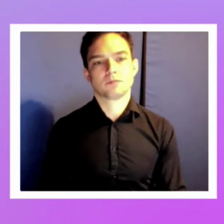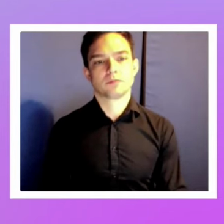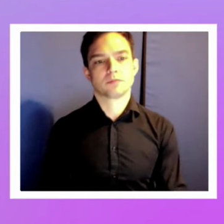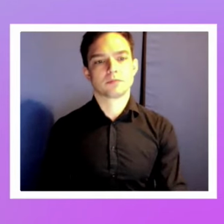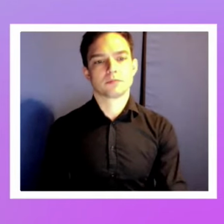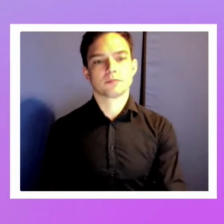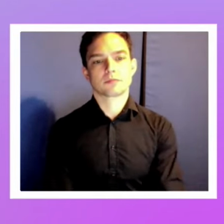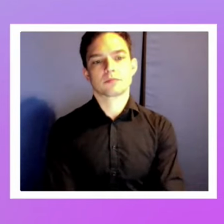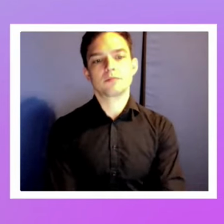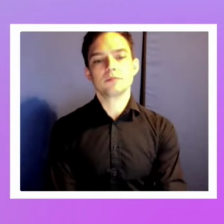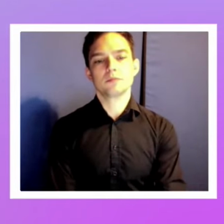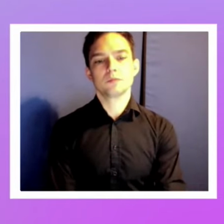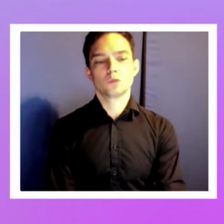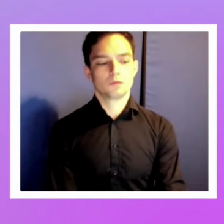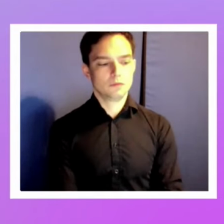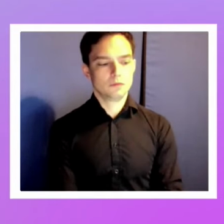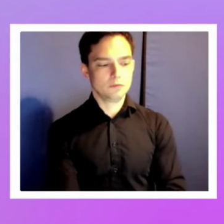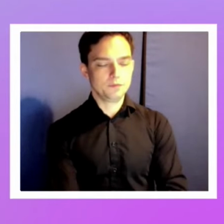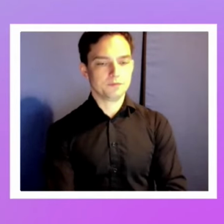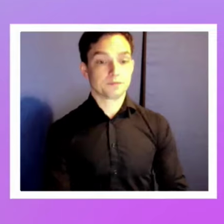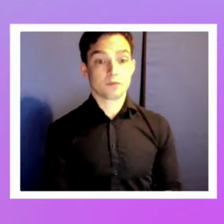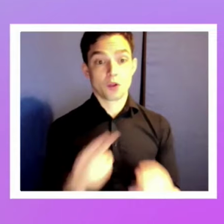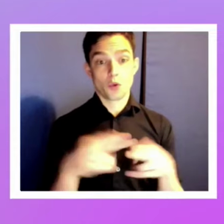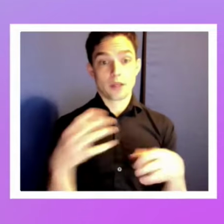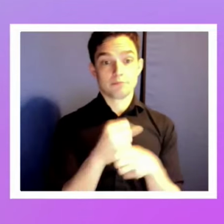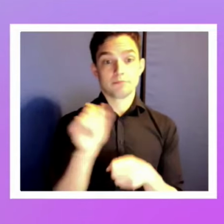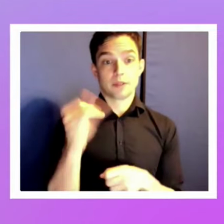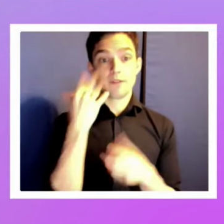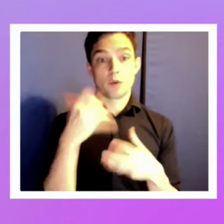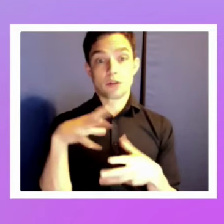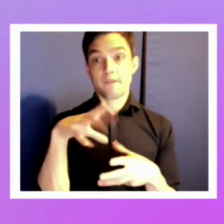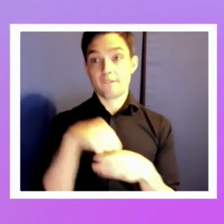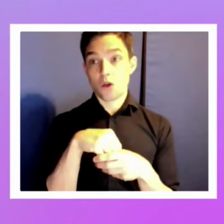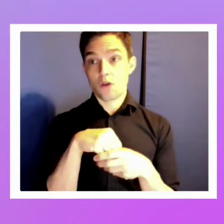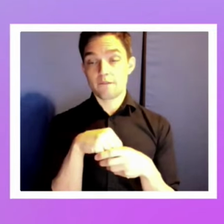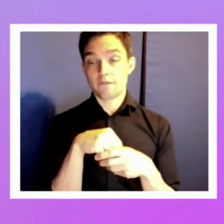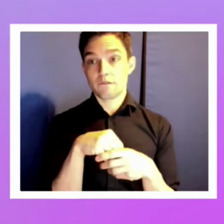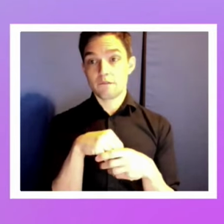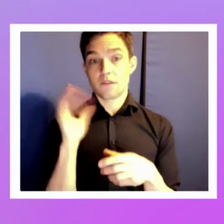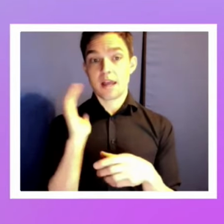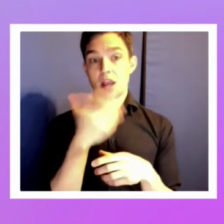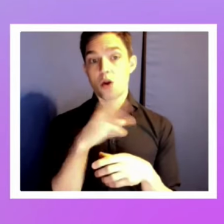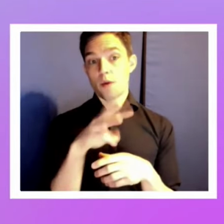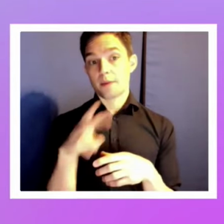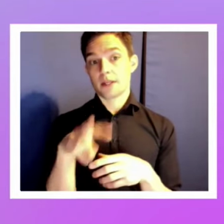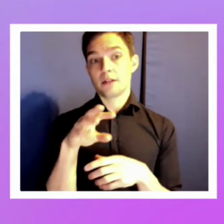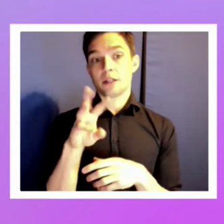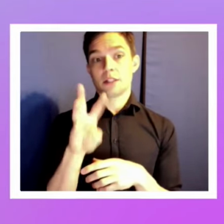point. Just real quick, if you would like to get involved, our website is